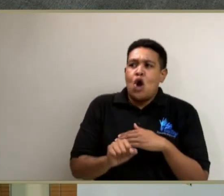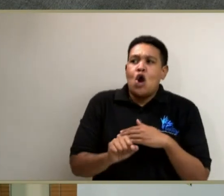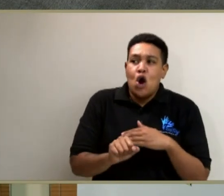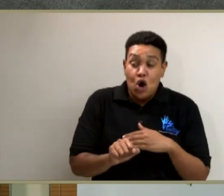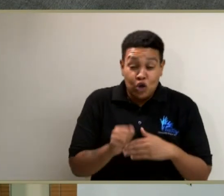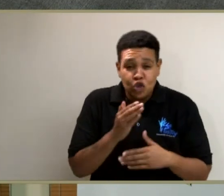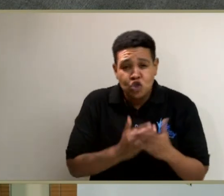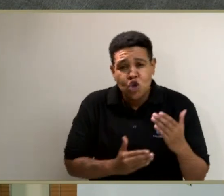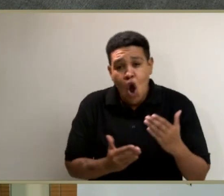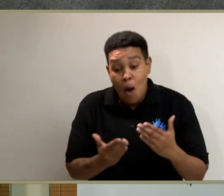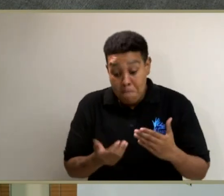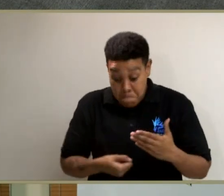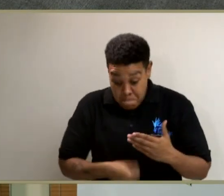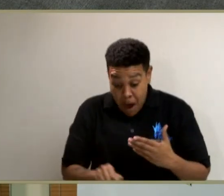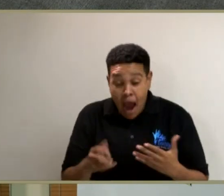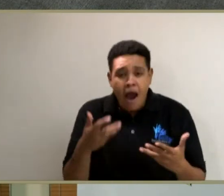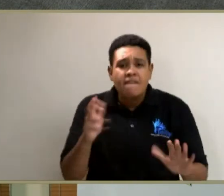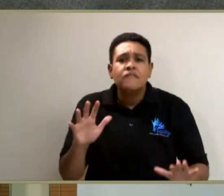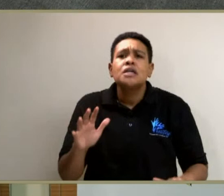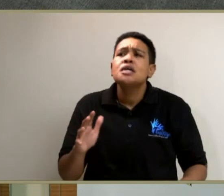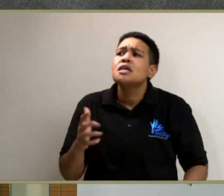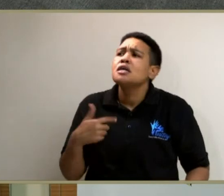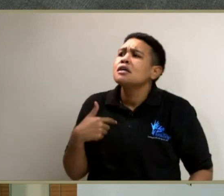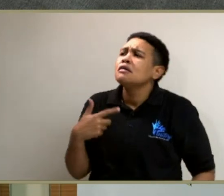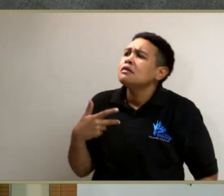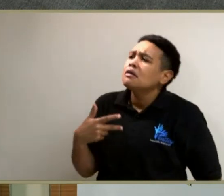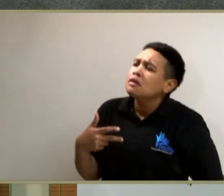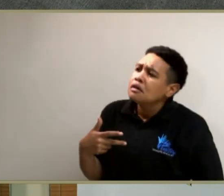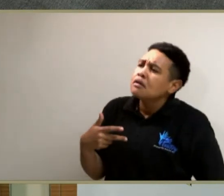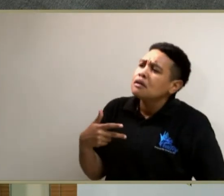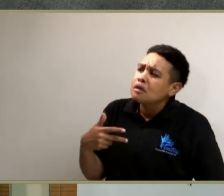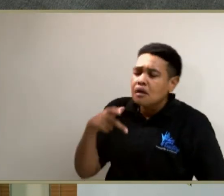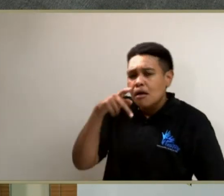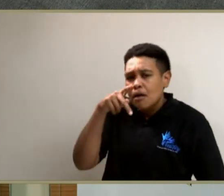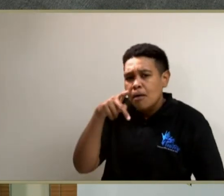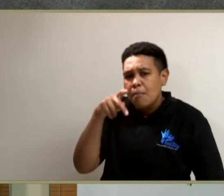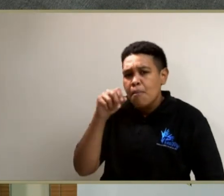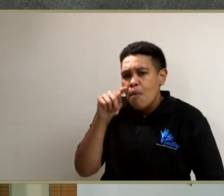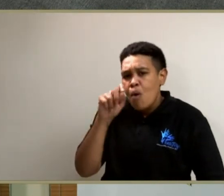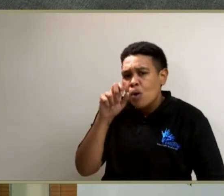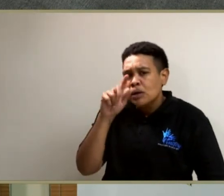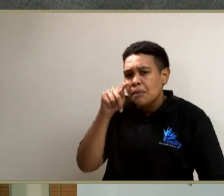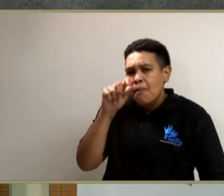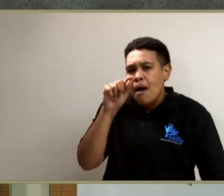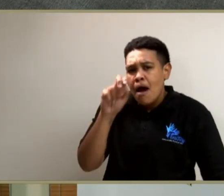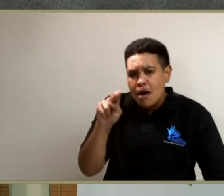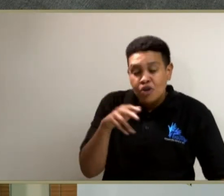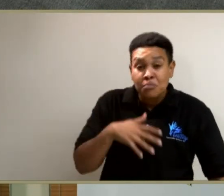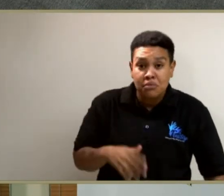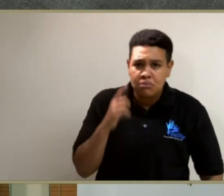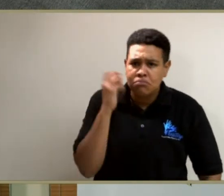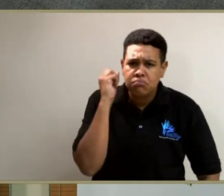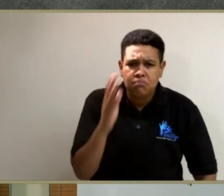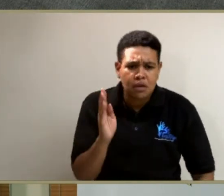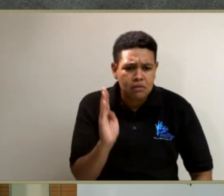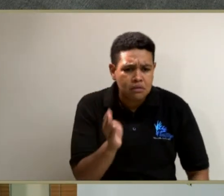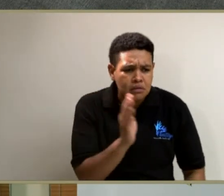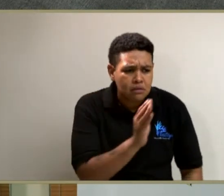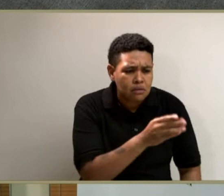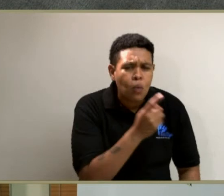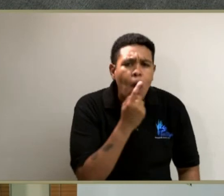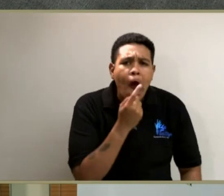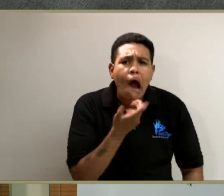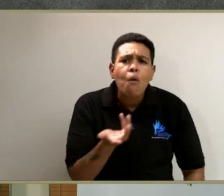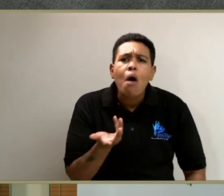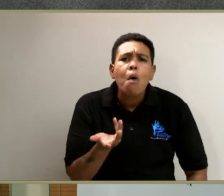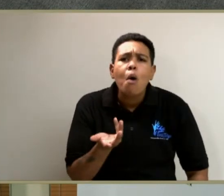the postpartum after they have delivered period. We're seeing an increase in the number of patients with COVID at this time